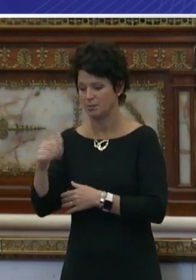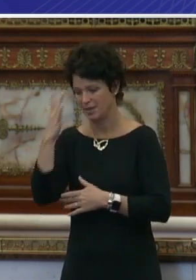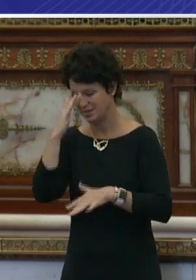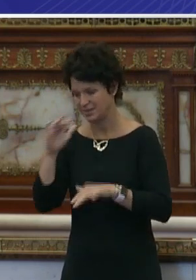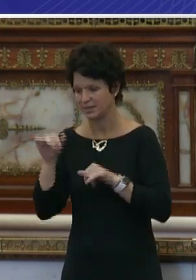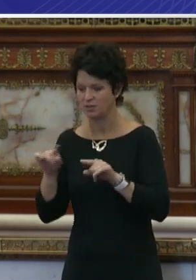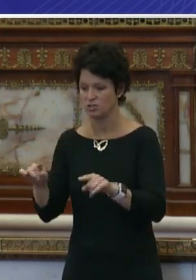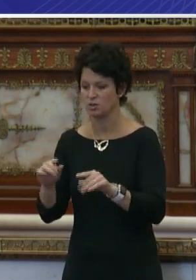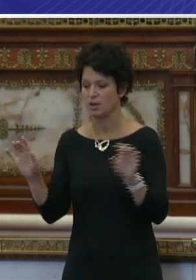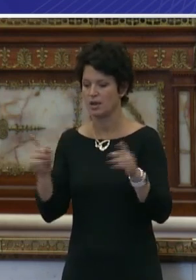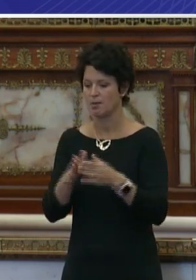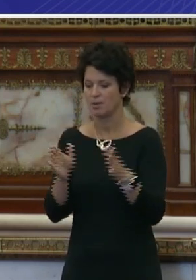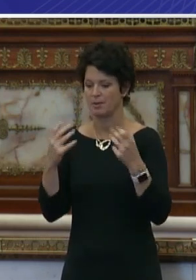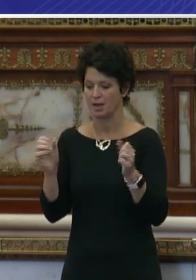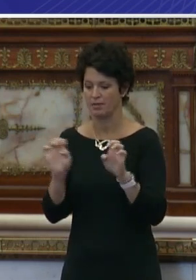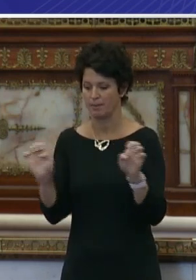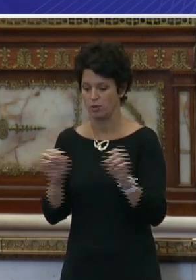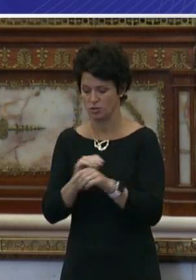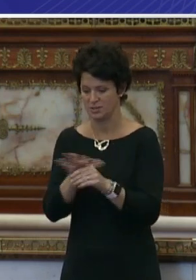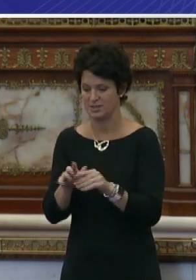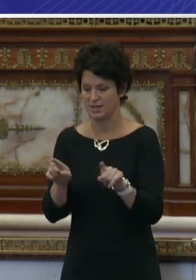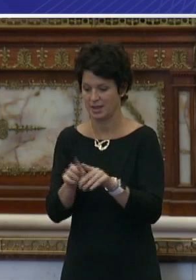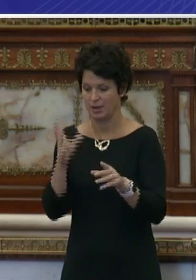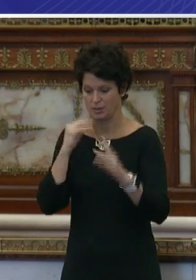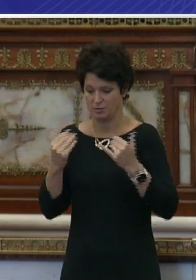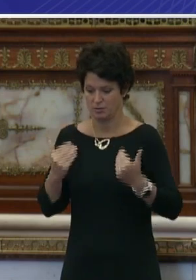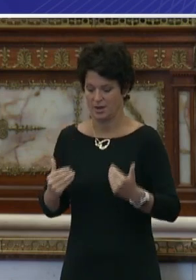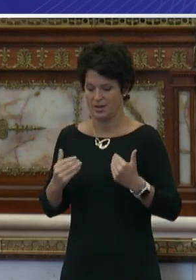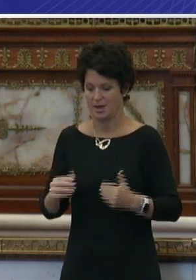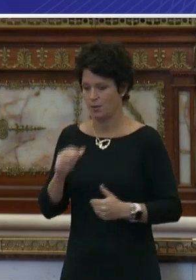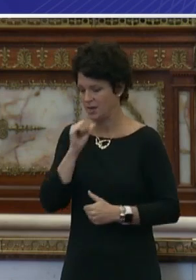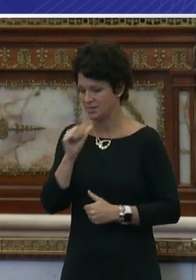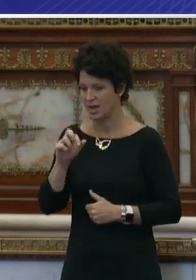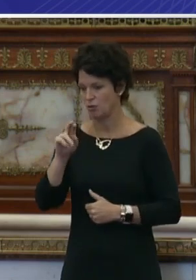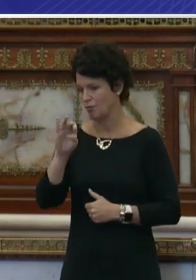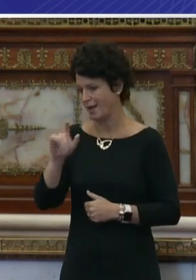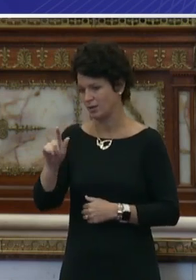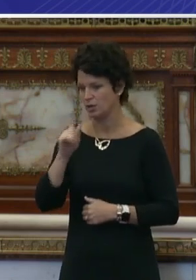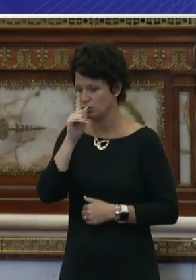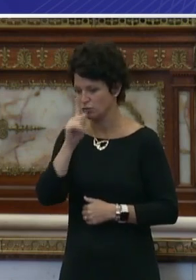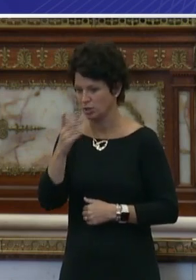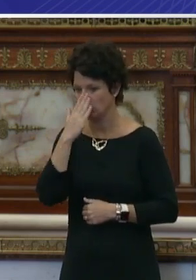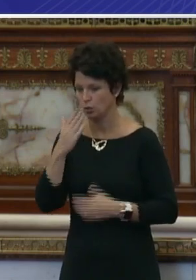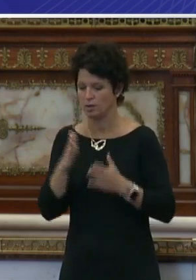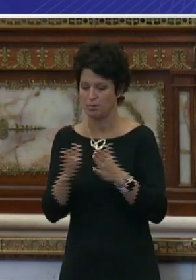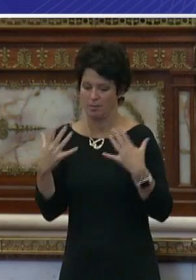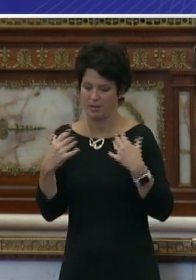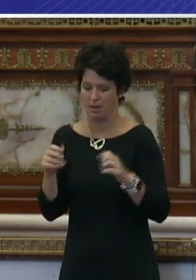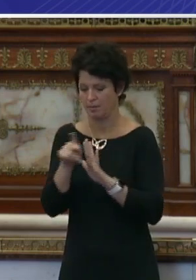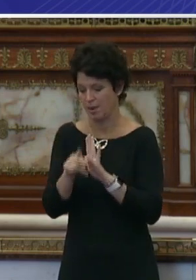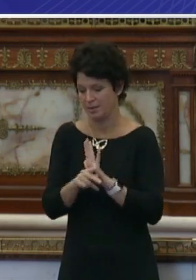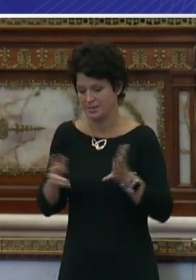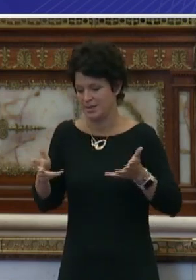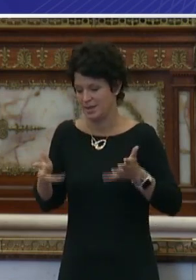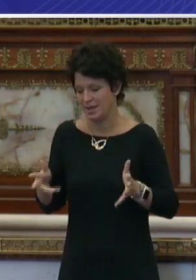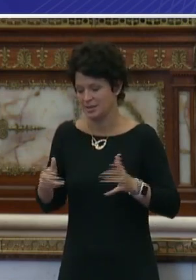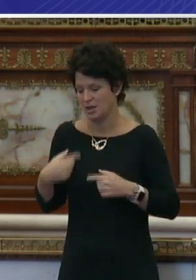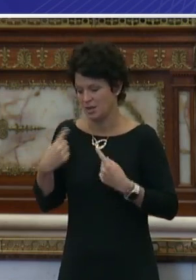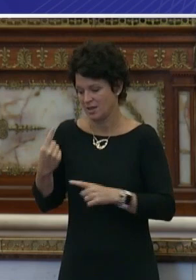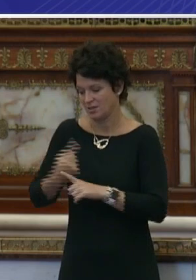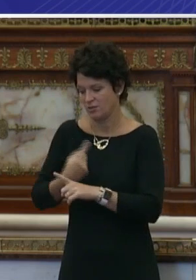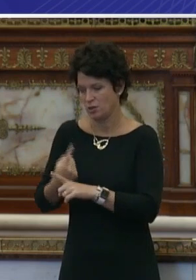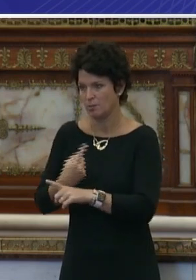during a public health emergency, like the one that we're in right now, isn't radical. It's simply good public health policy. Throughout the last few